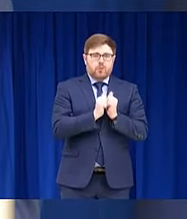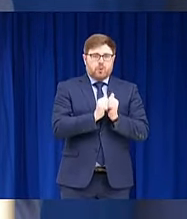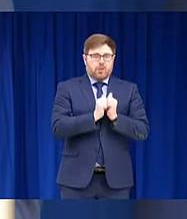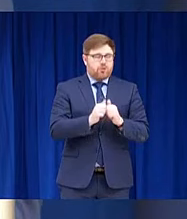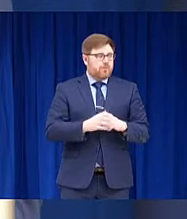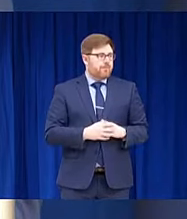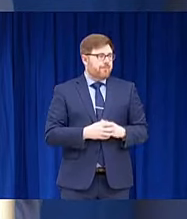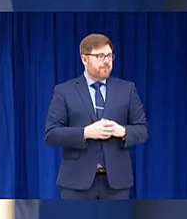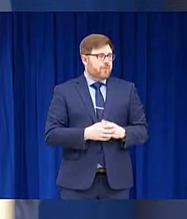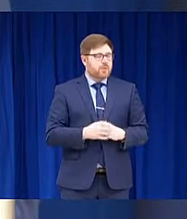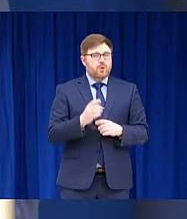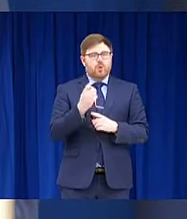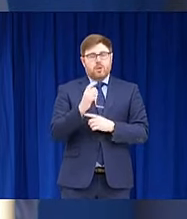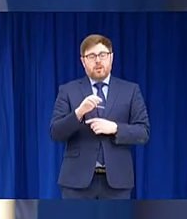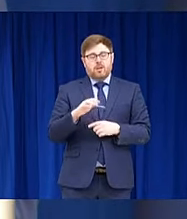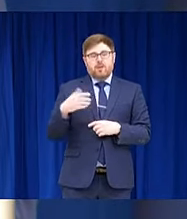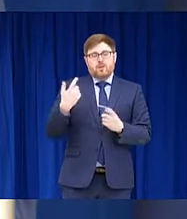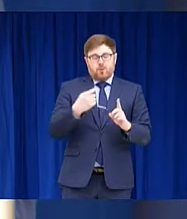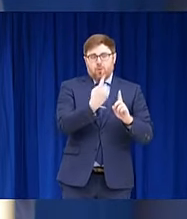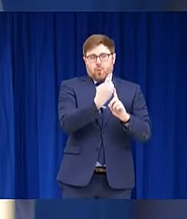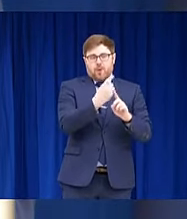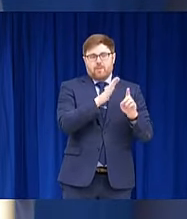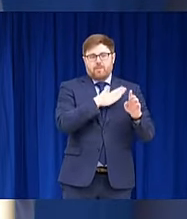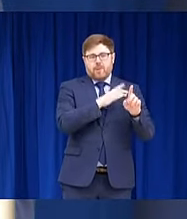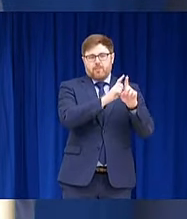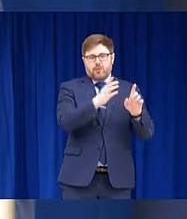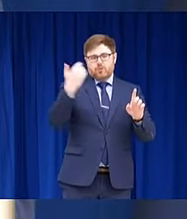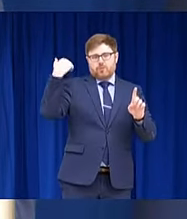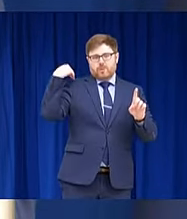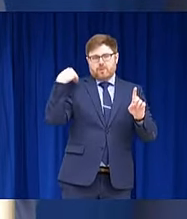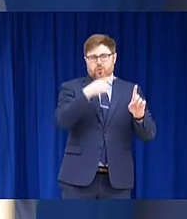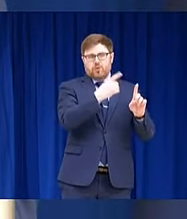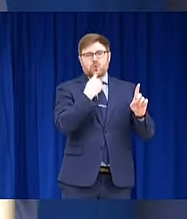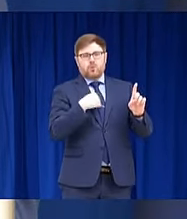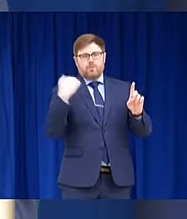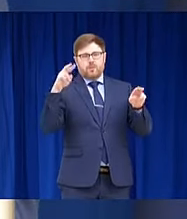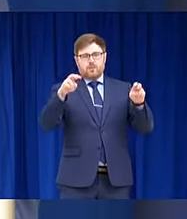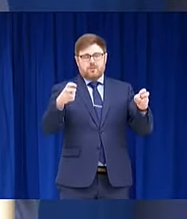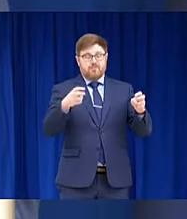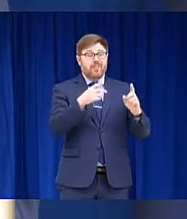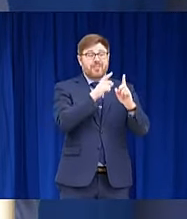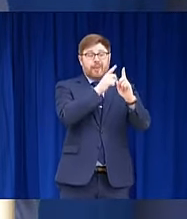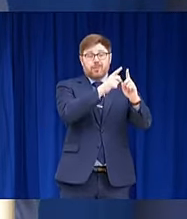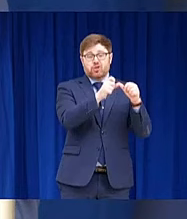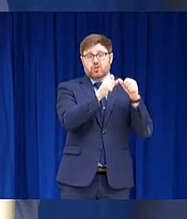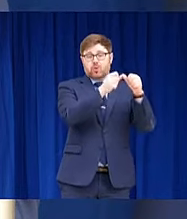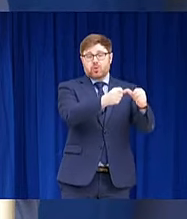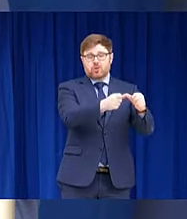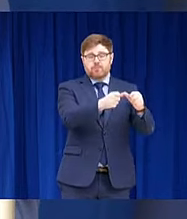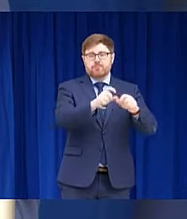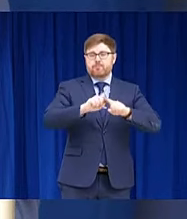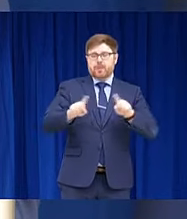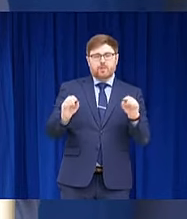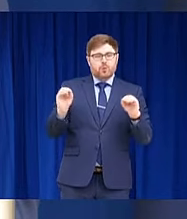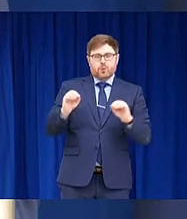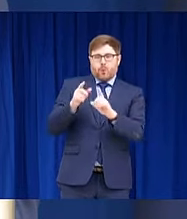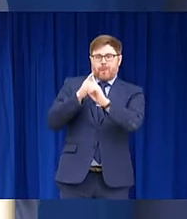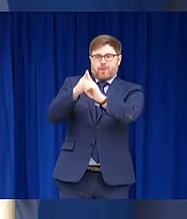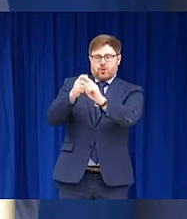of mine, a Chief Master Sergeant now, once told me. The mission goes on, but there's no mission without